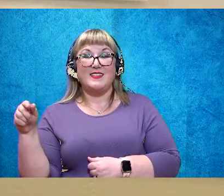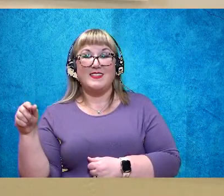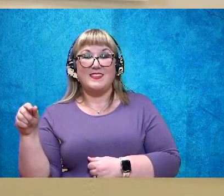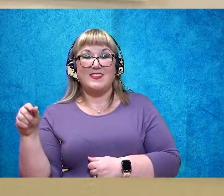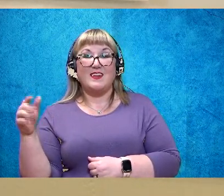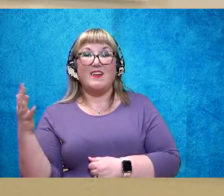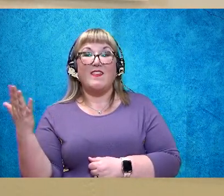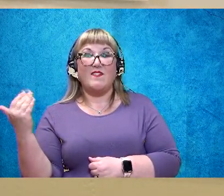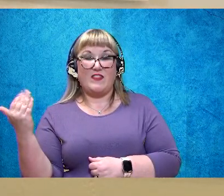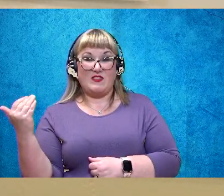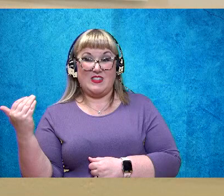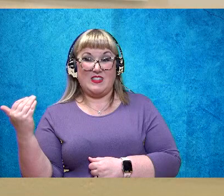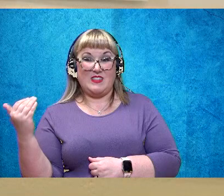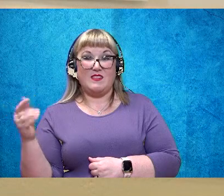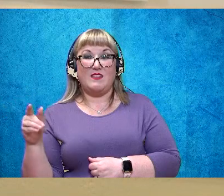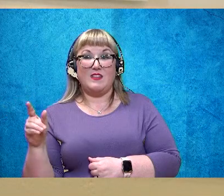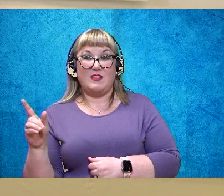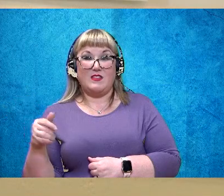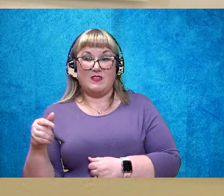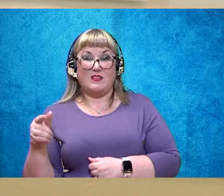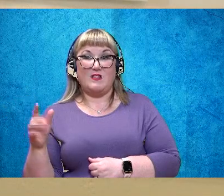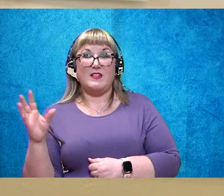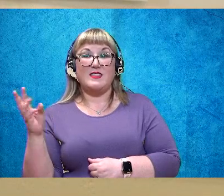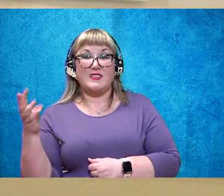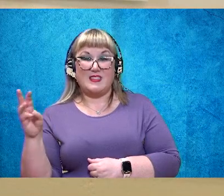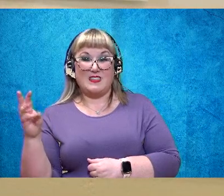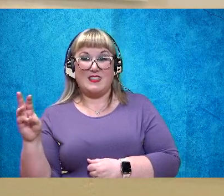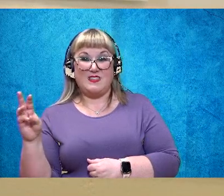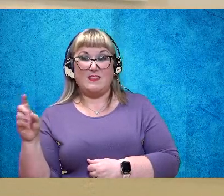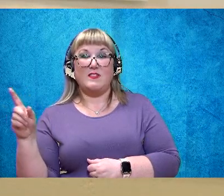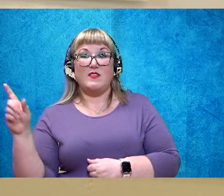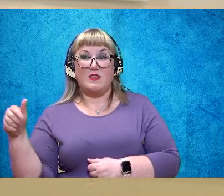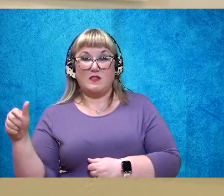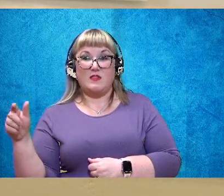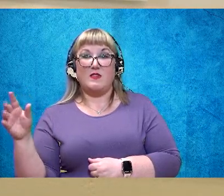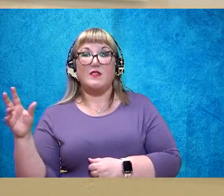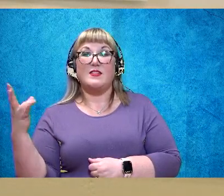14, 15, 16,